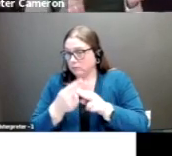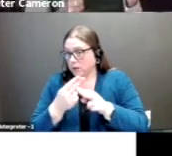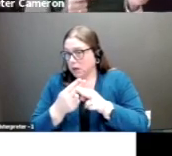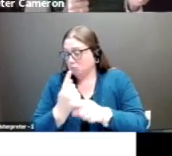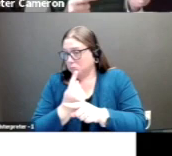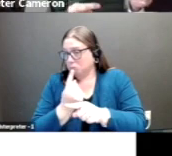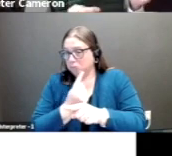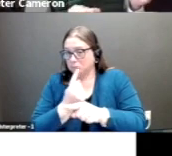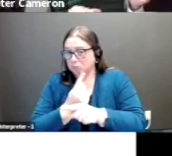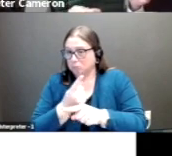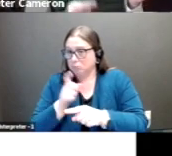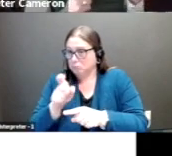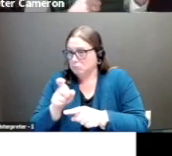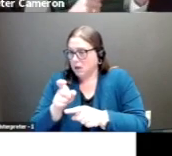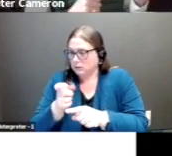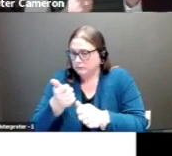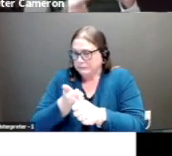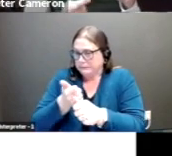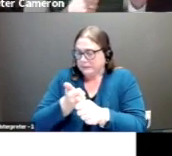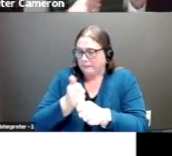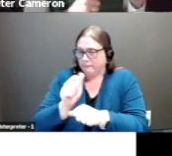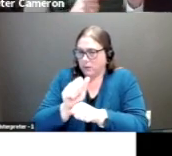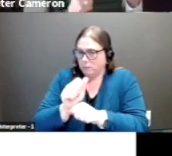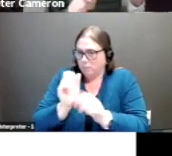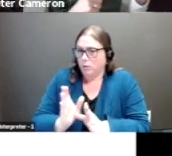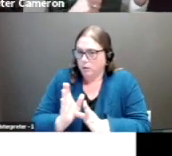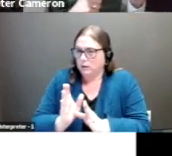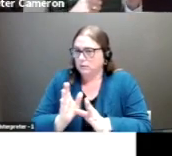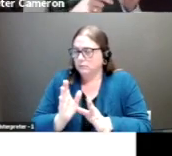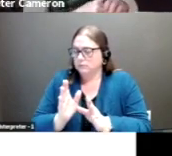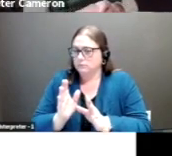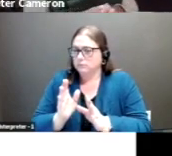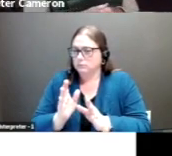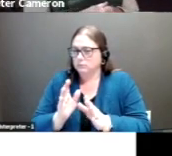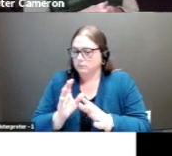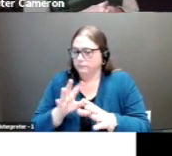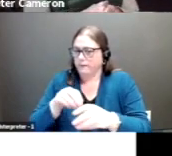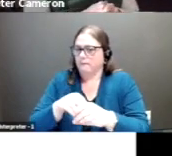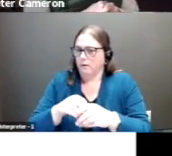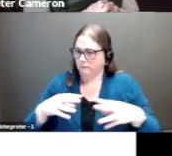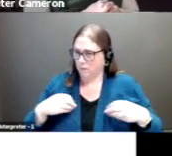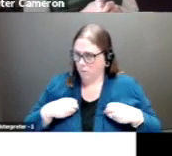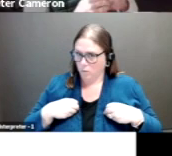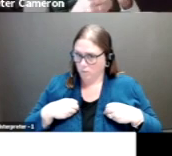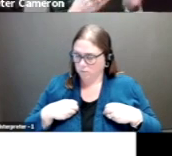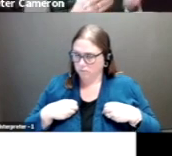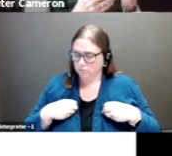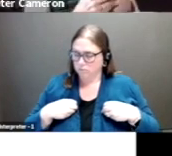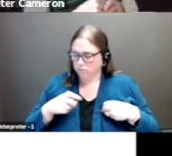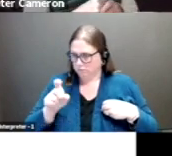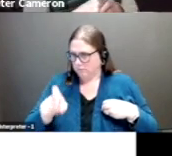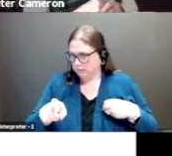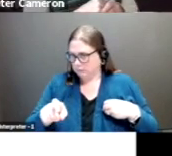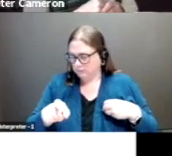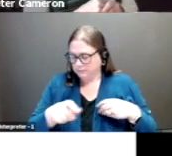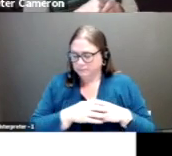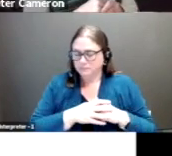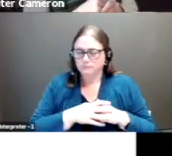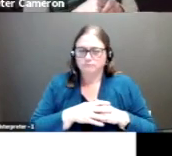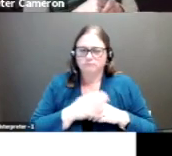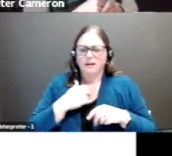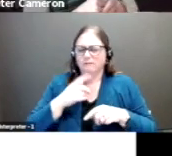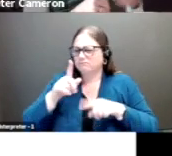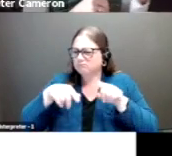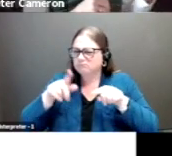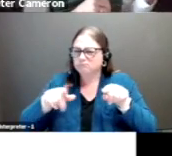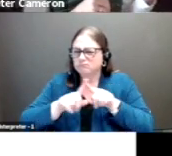you have to be an employee, a worker, to own it. And there are variations,